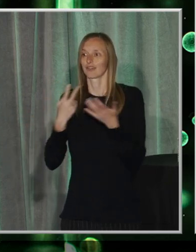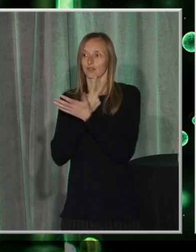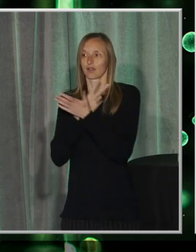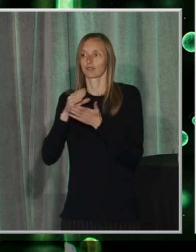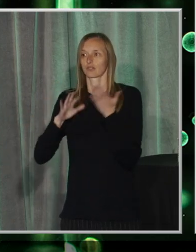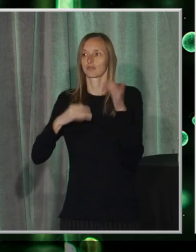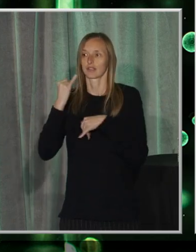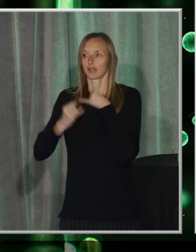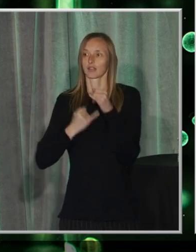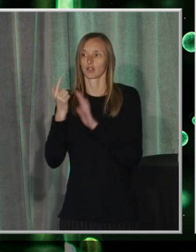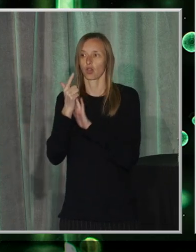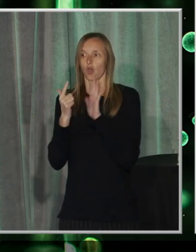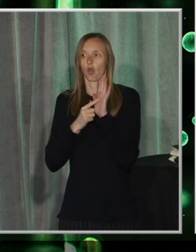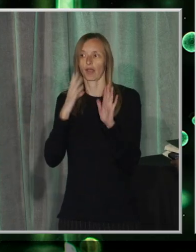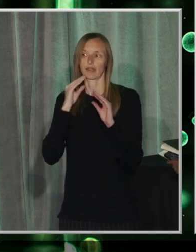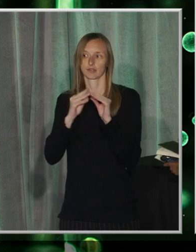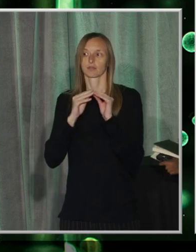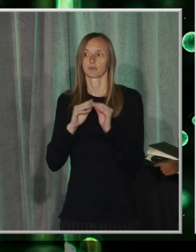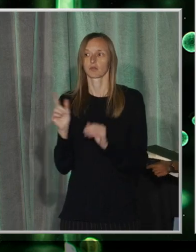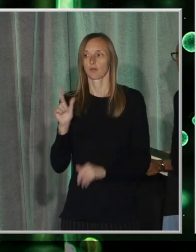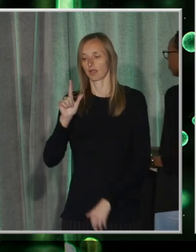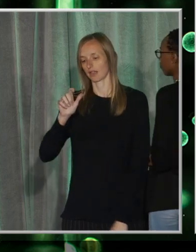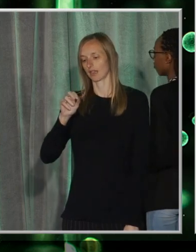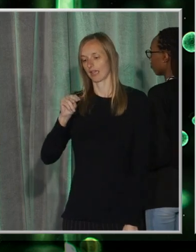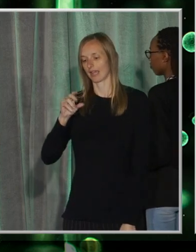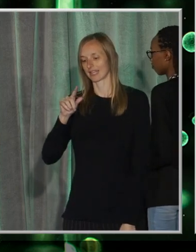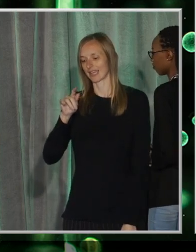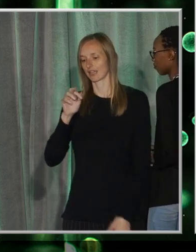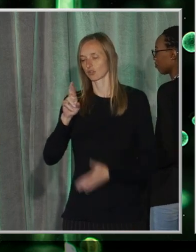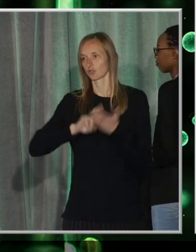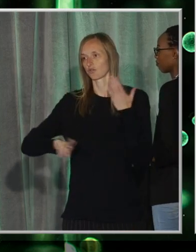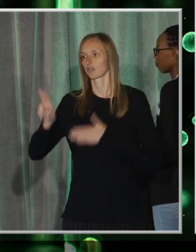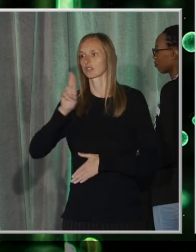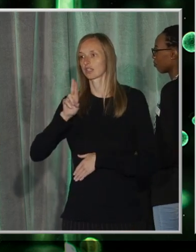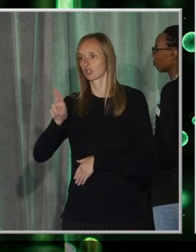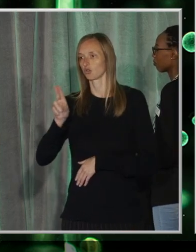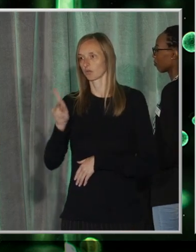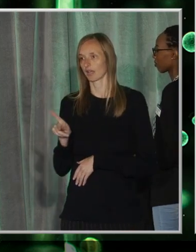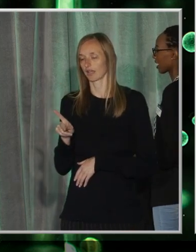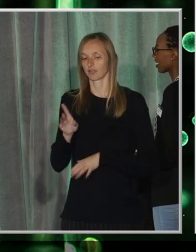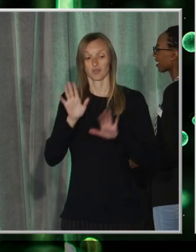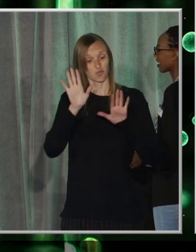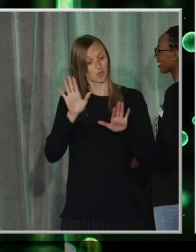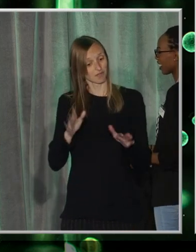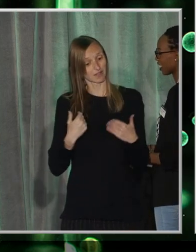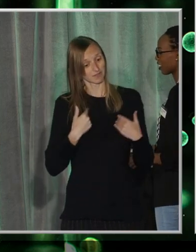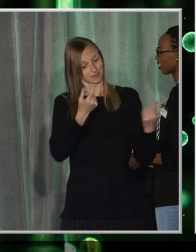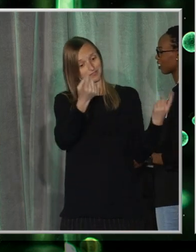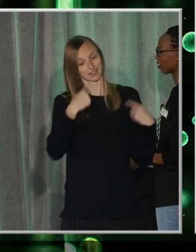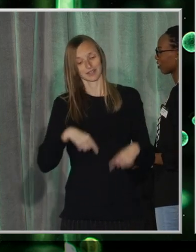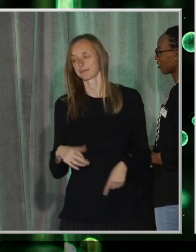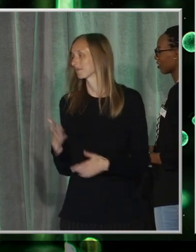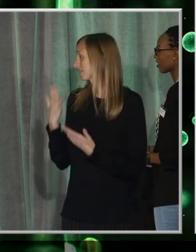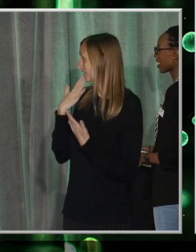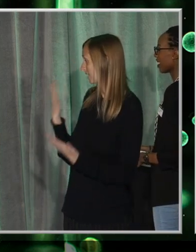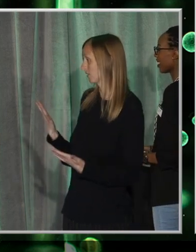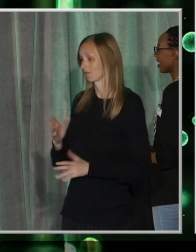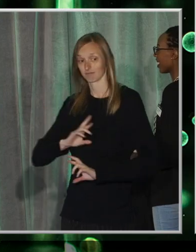and diplomacy at Lancaster University in the UK. It's so great to have you here. Thank you. Are you